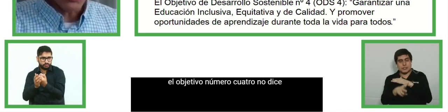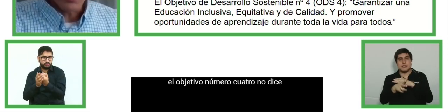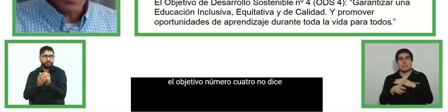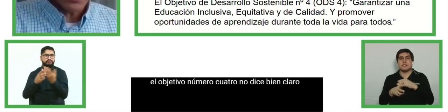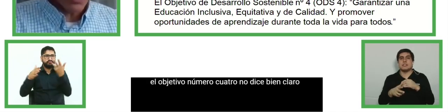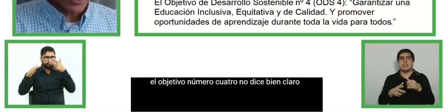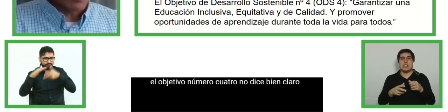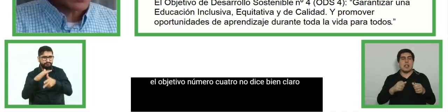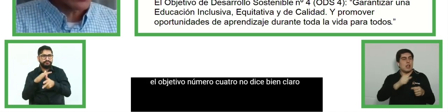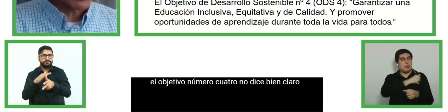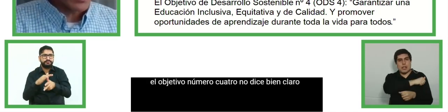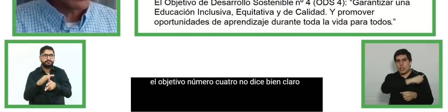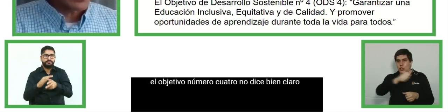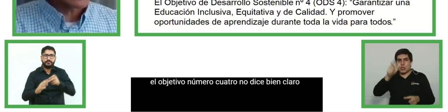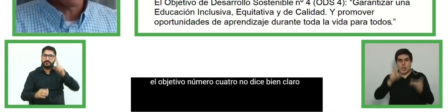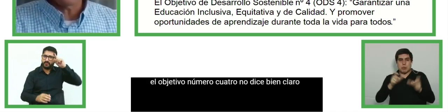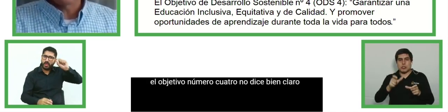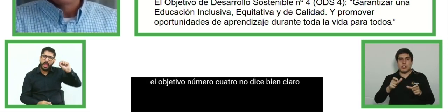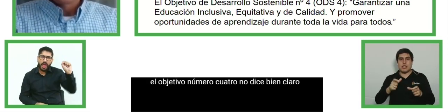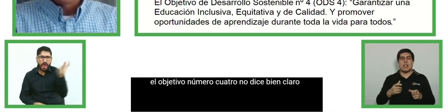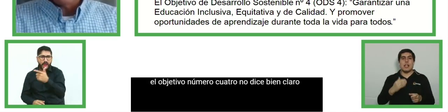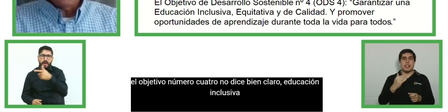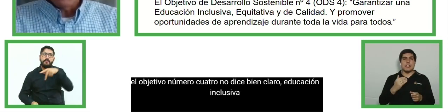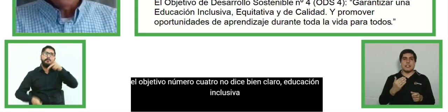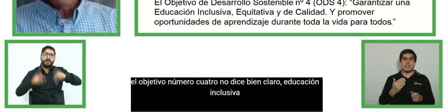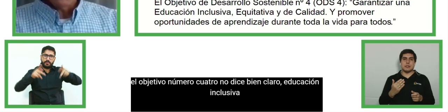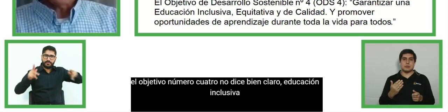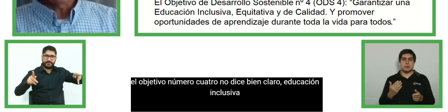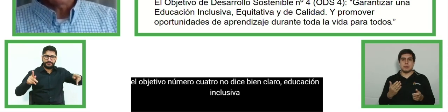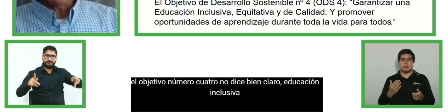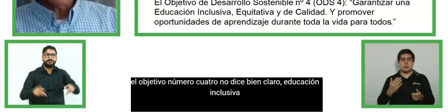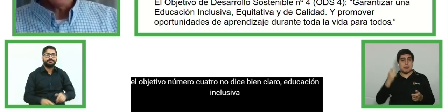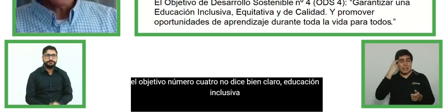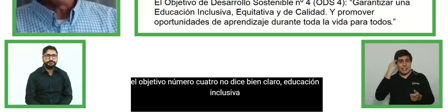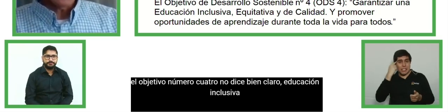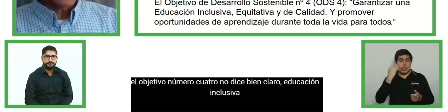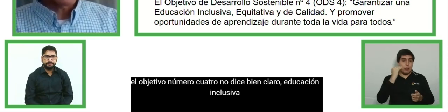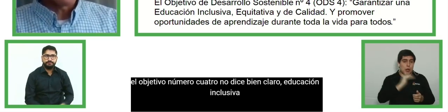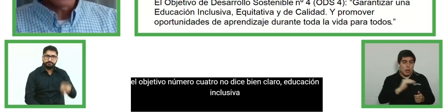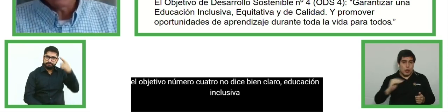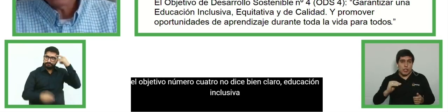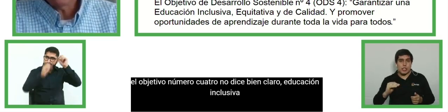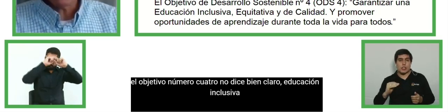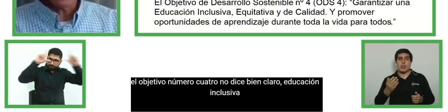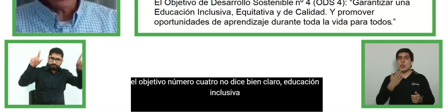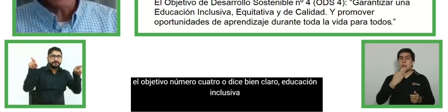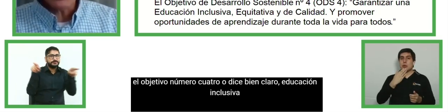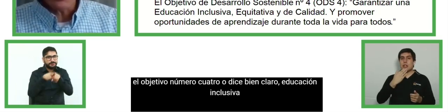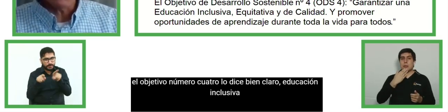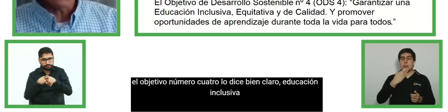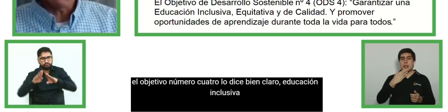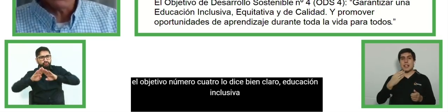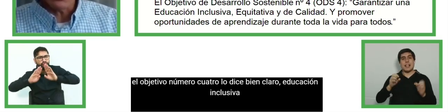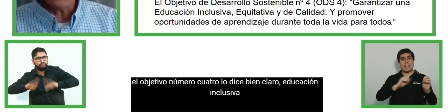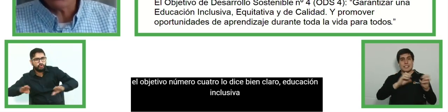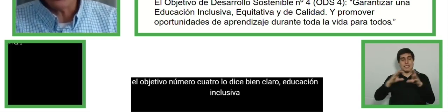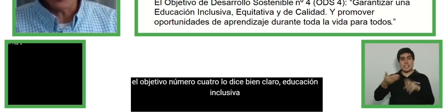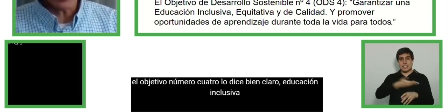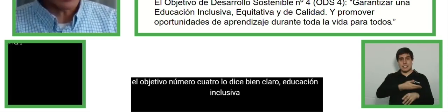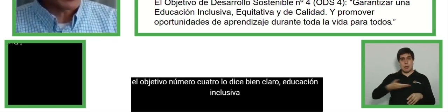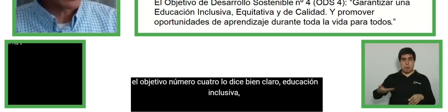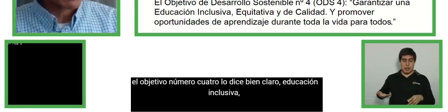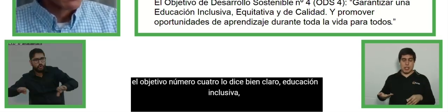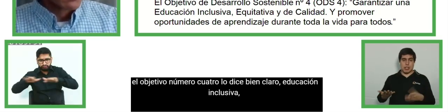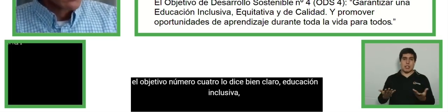all levels. Of course, from primary, secondary, is the base of all the society, but